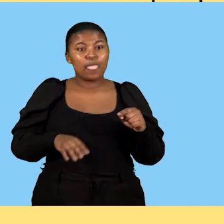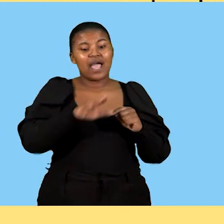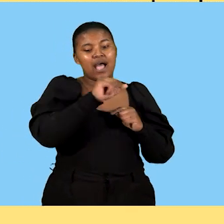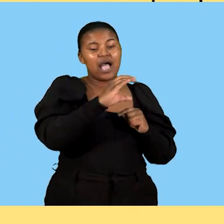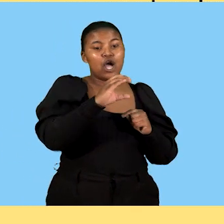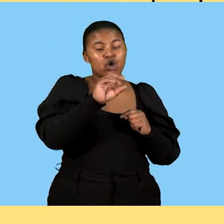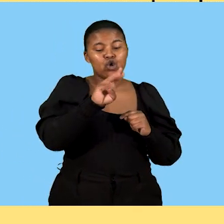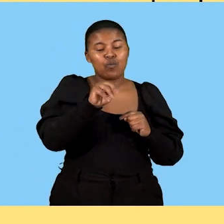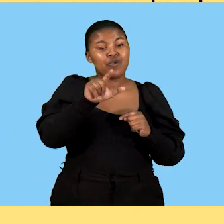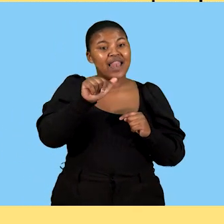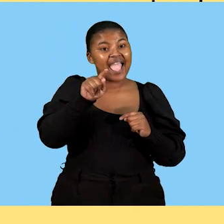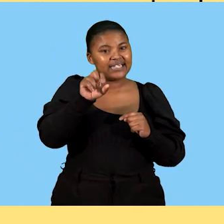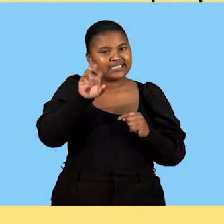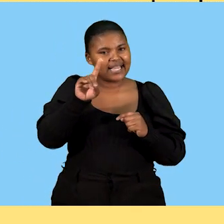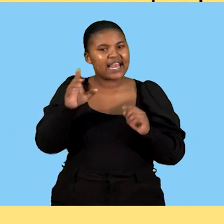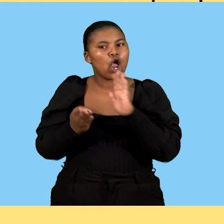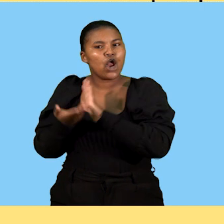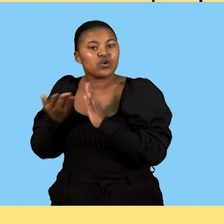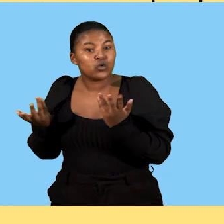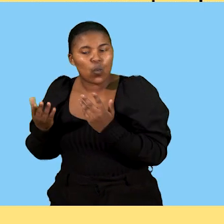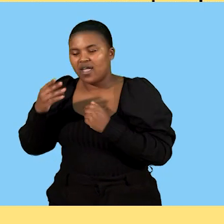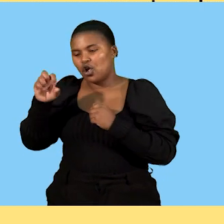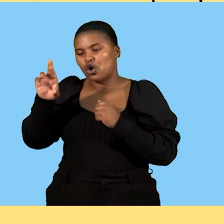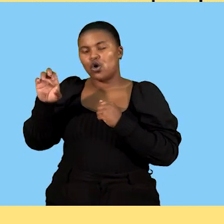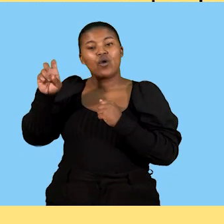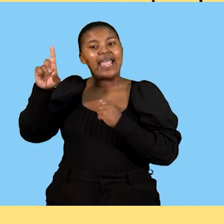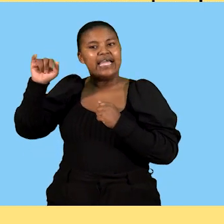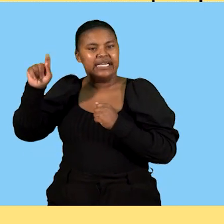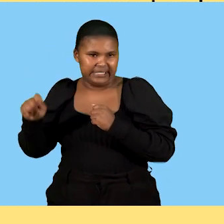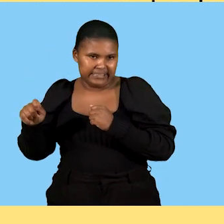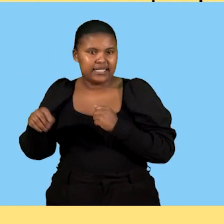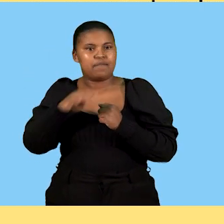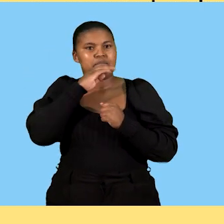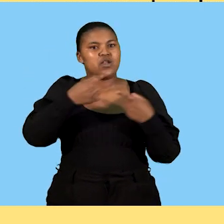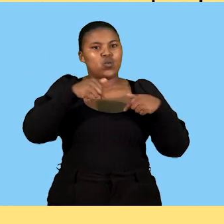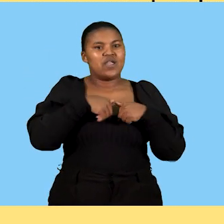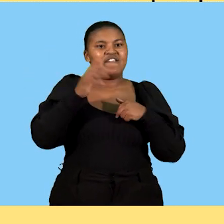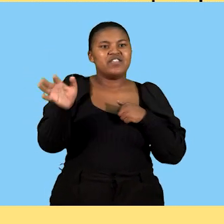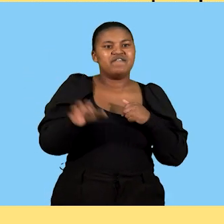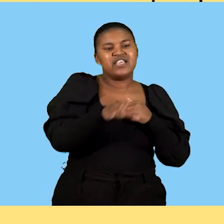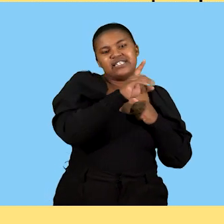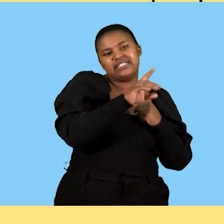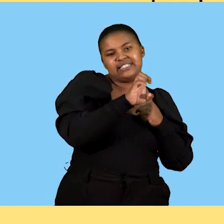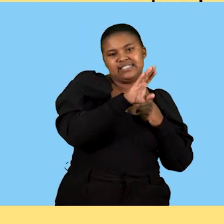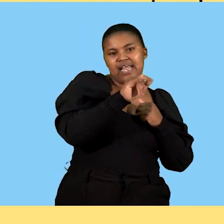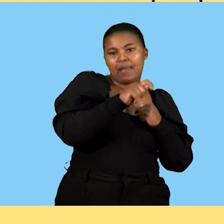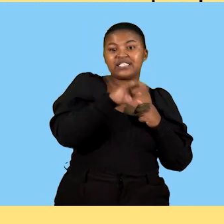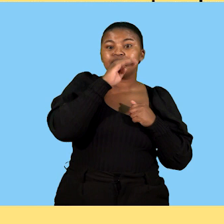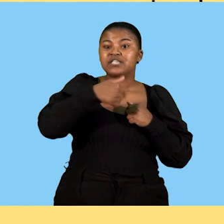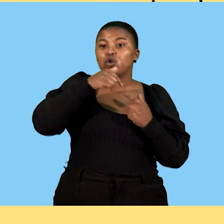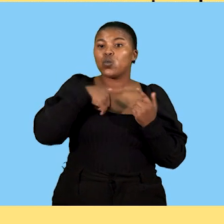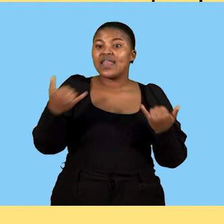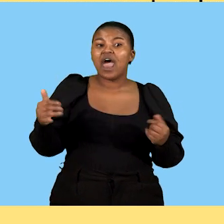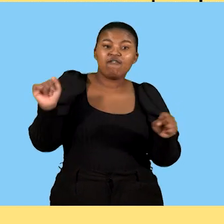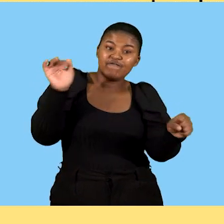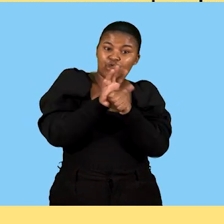on the credit side. So we have debited our depreciation with accumulated depreciation. Now to complete double